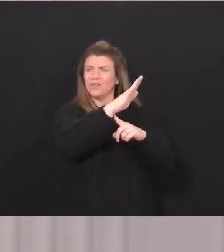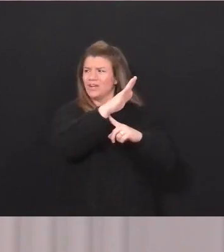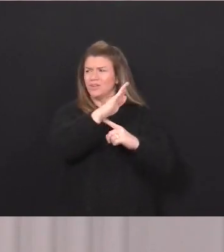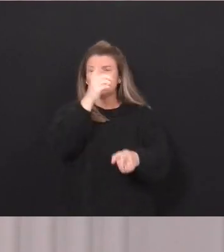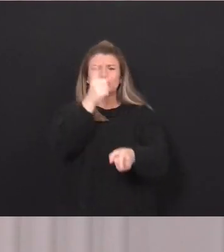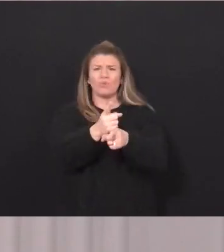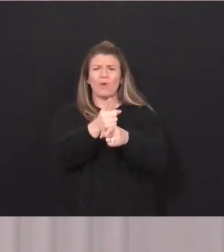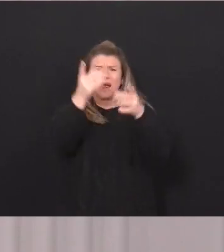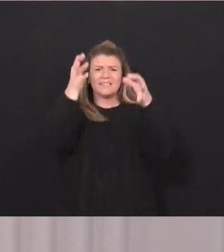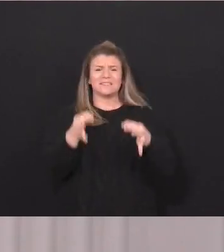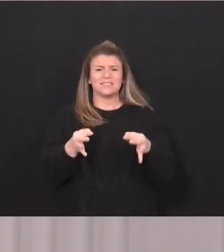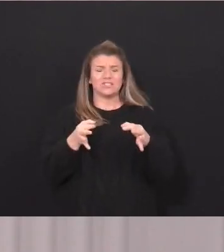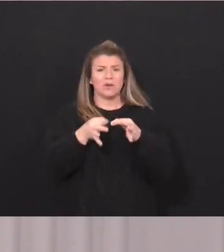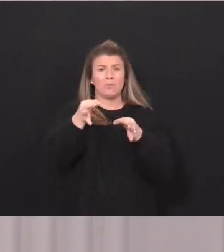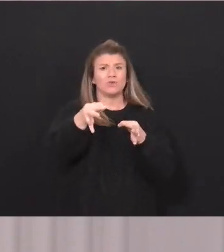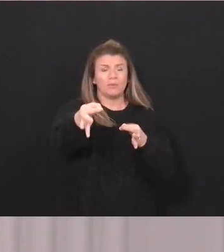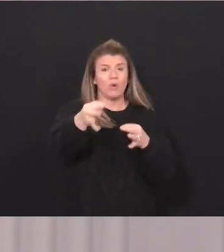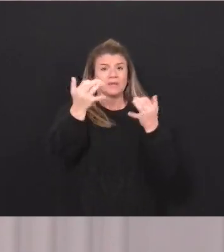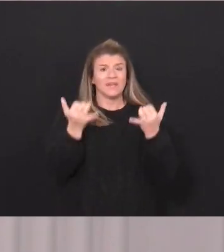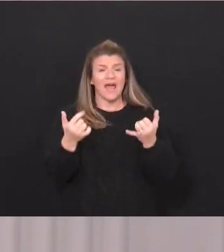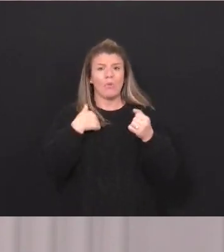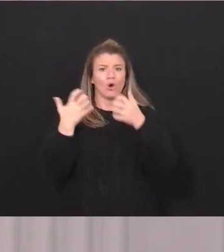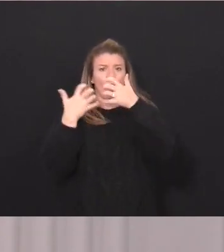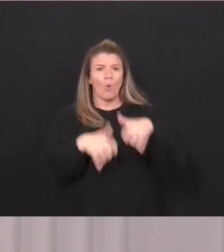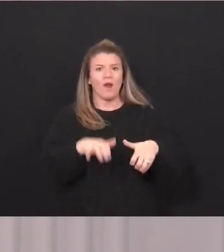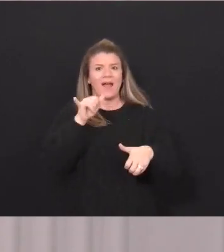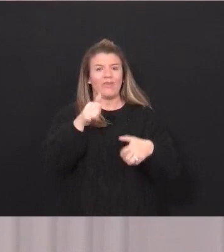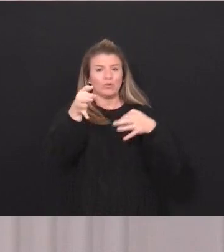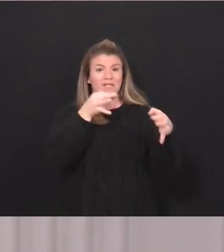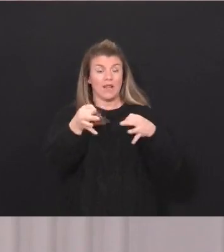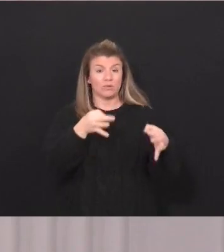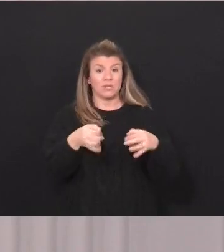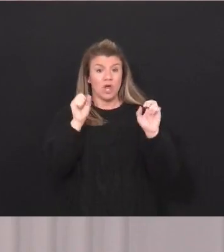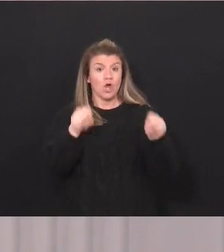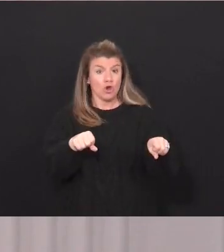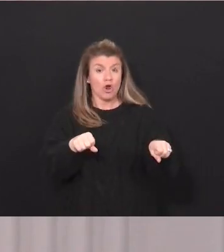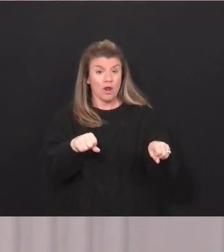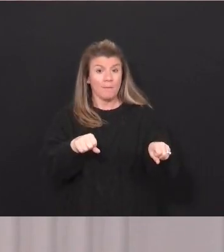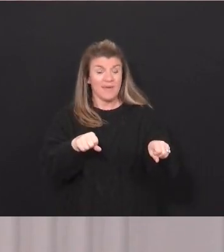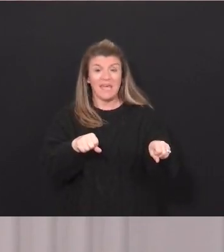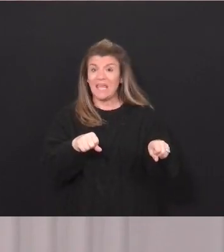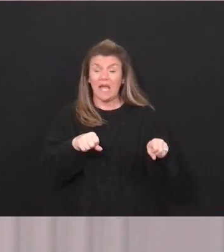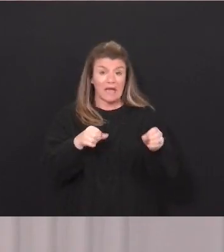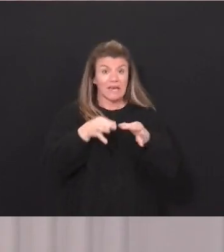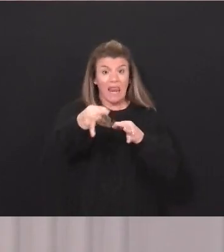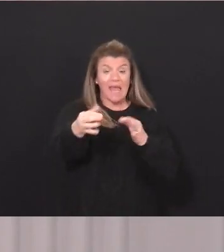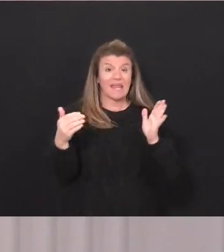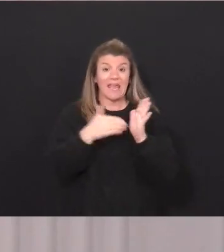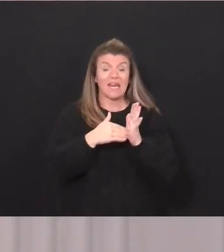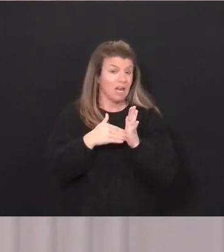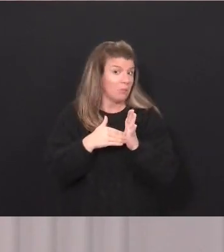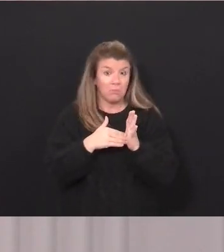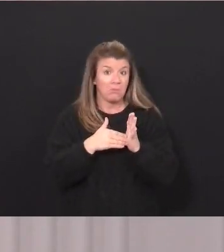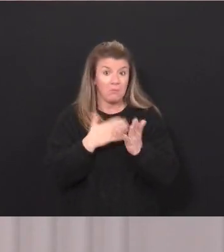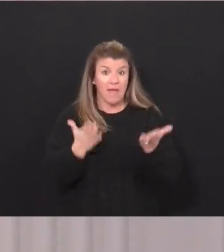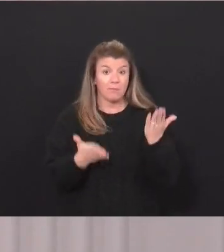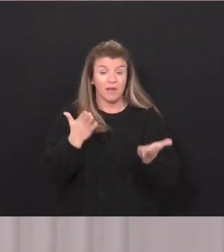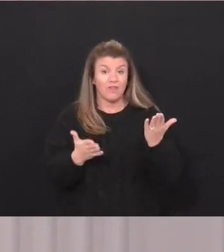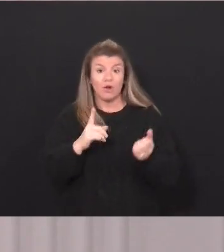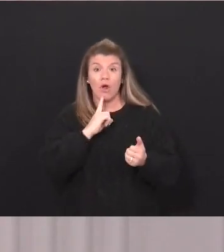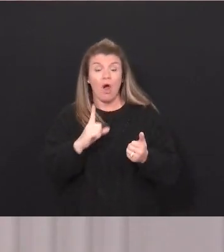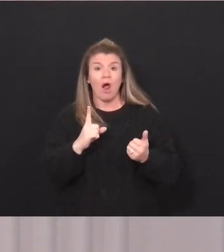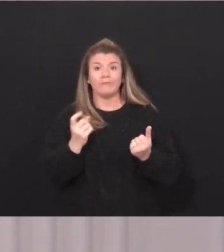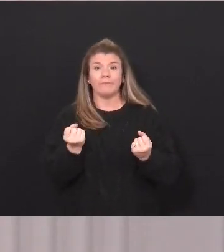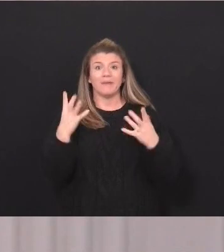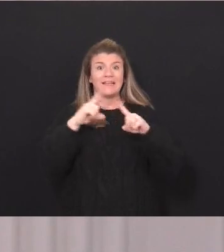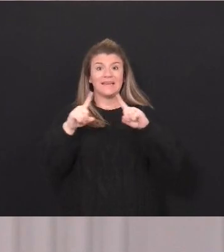and now it's a matter of working out the details. Could it be delayed again? There are a number of pressing concerns